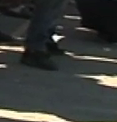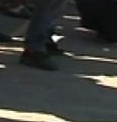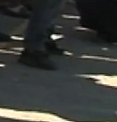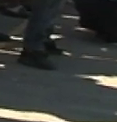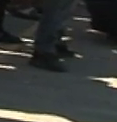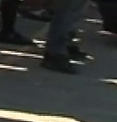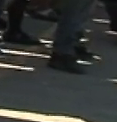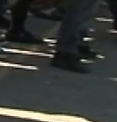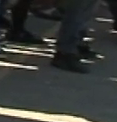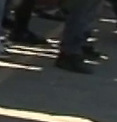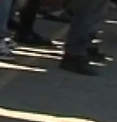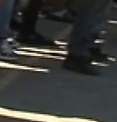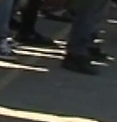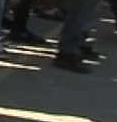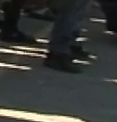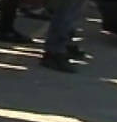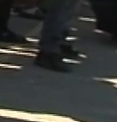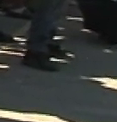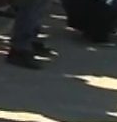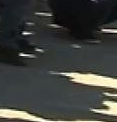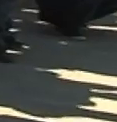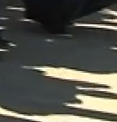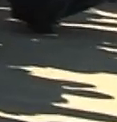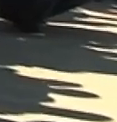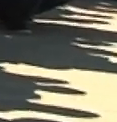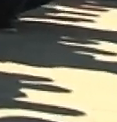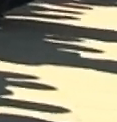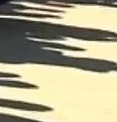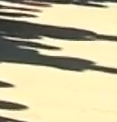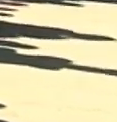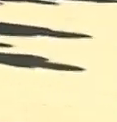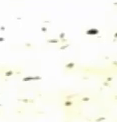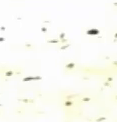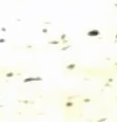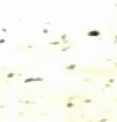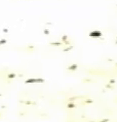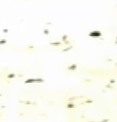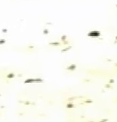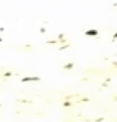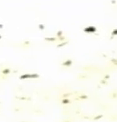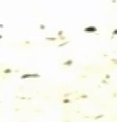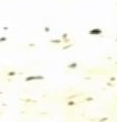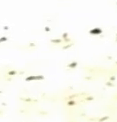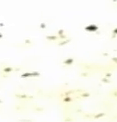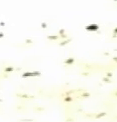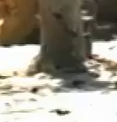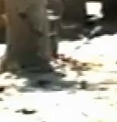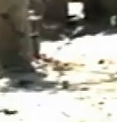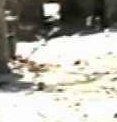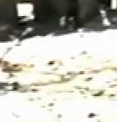Majority of the children with COVID-19 are asymptomatic, therefore it is difficult for parents to know when their child is